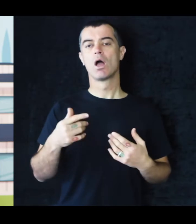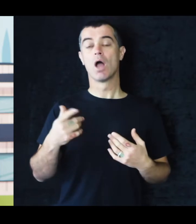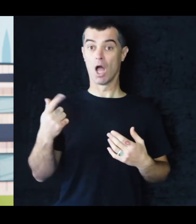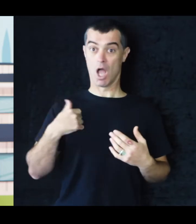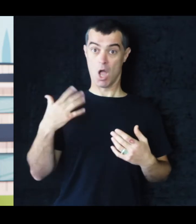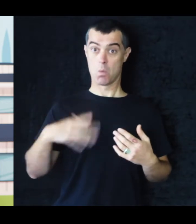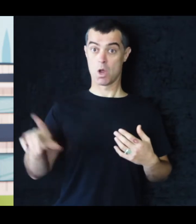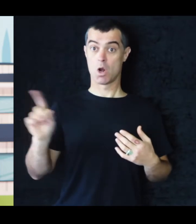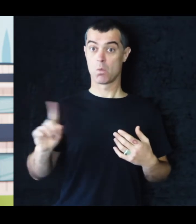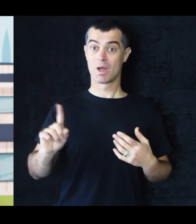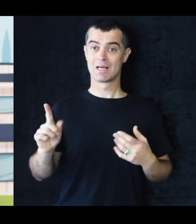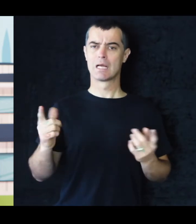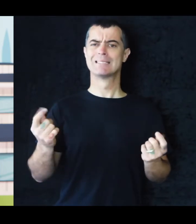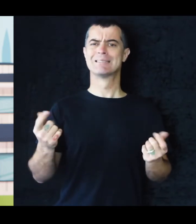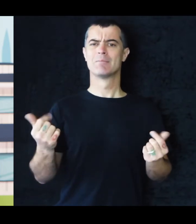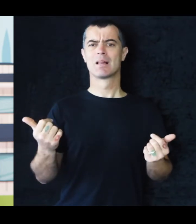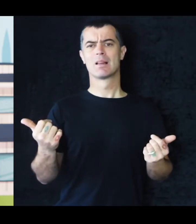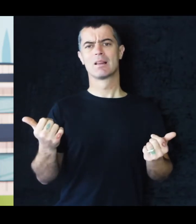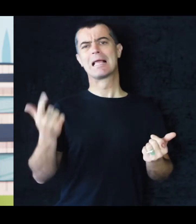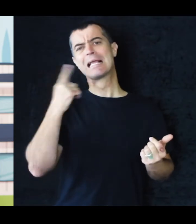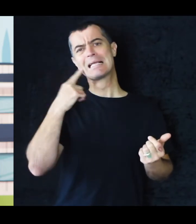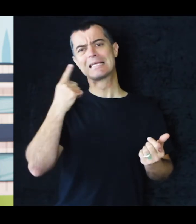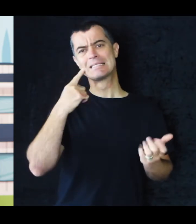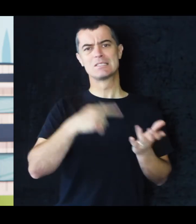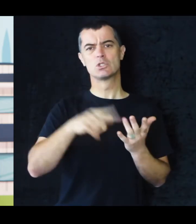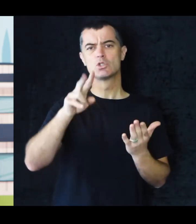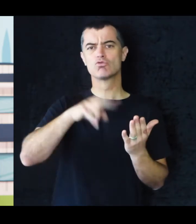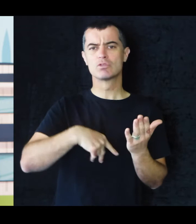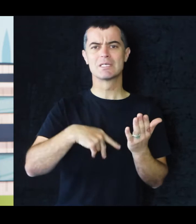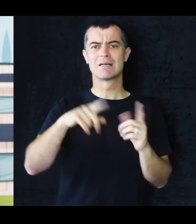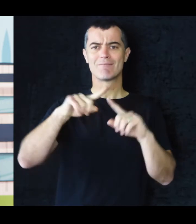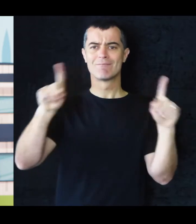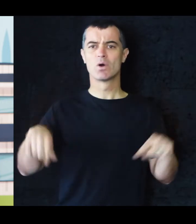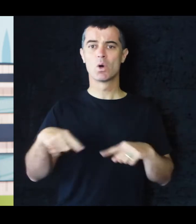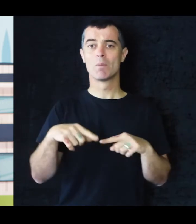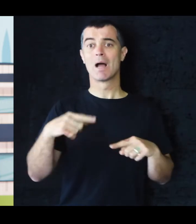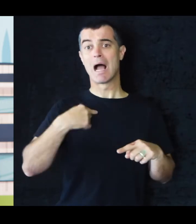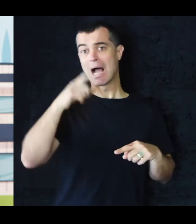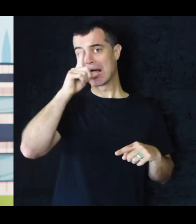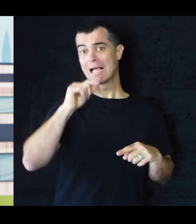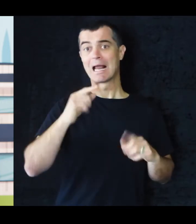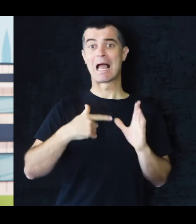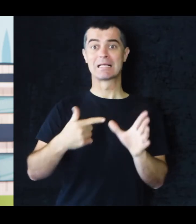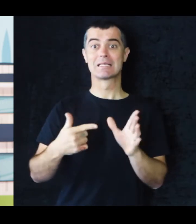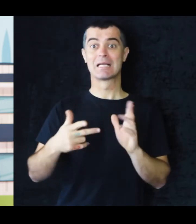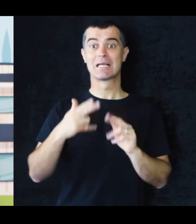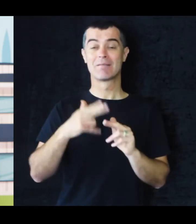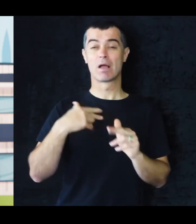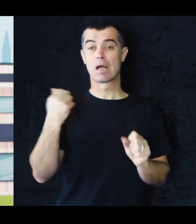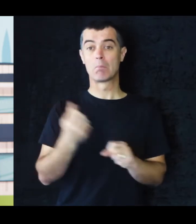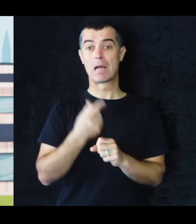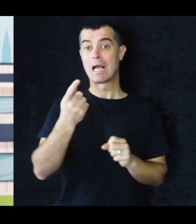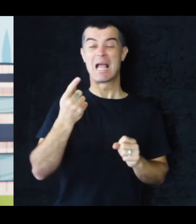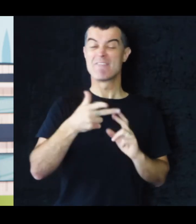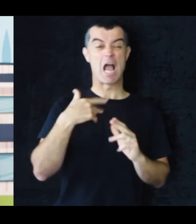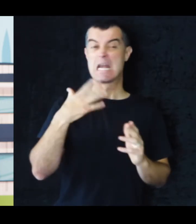I would like is a simple, easy to read form that I could answer. And if I needed that little bit